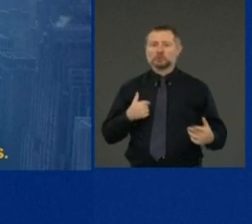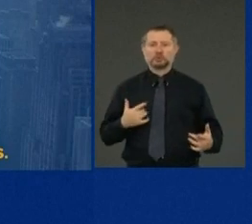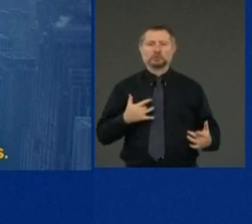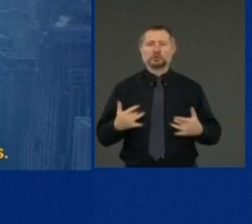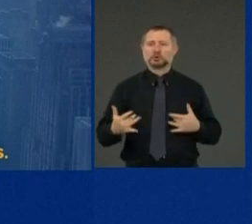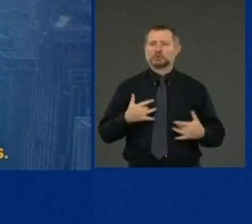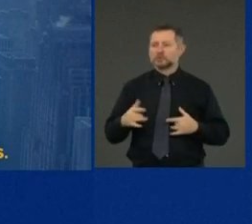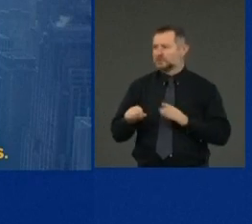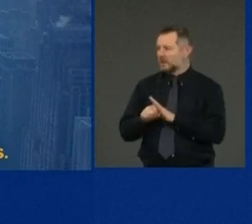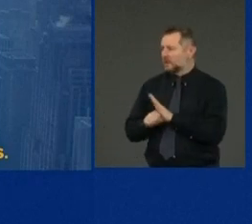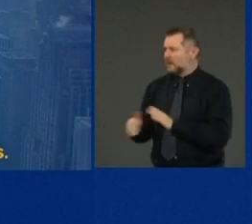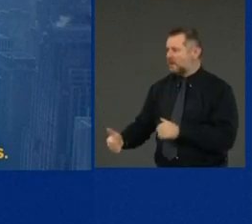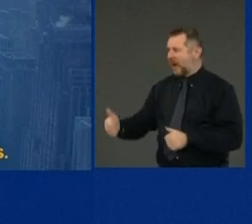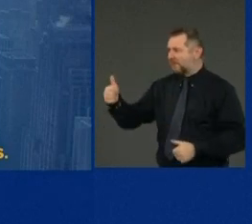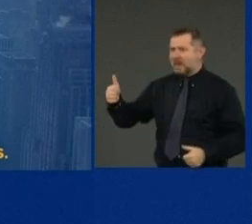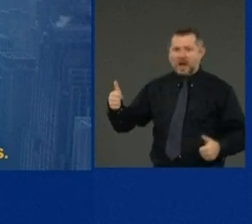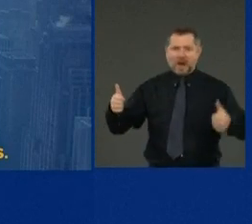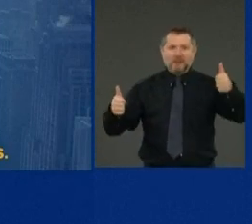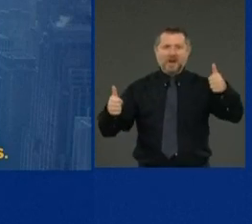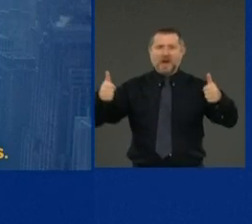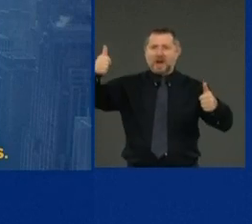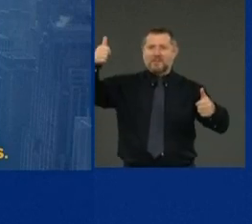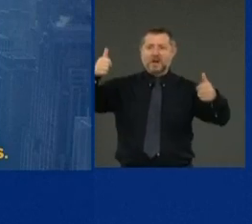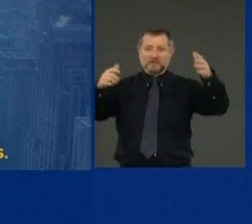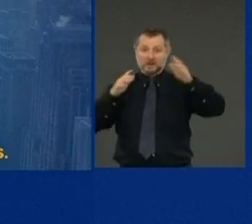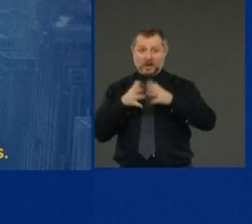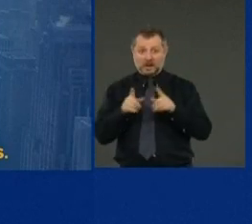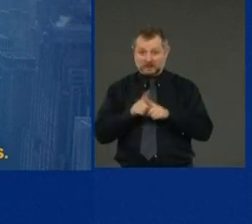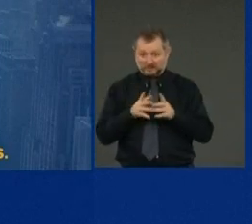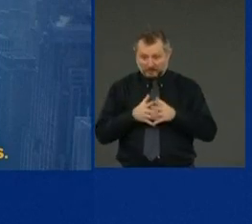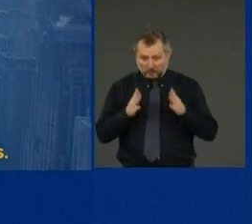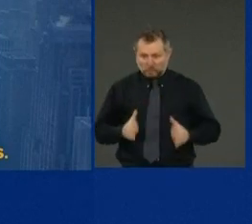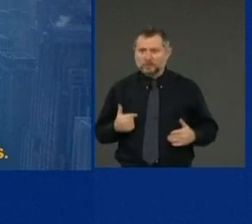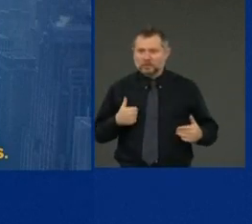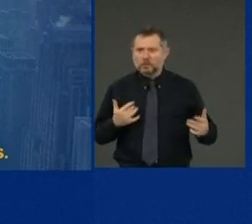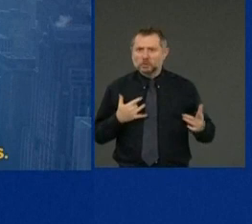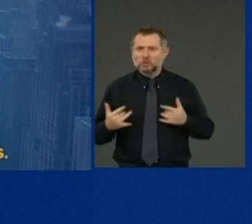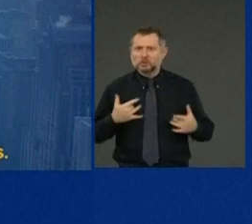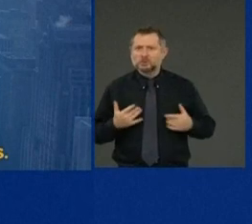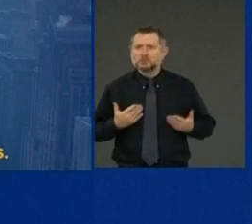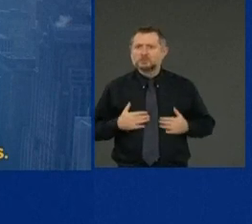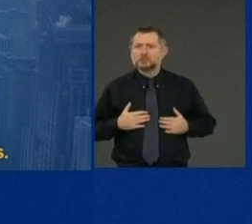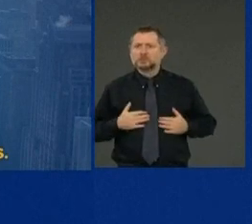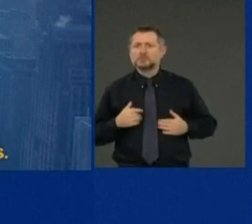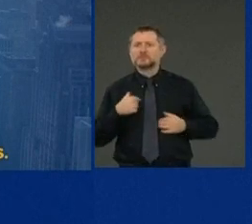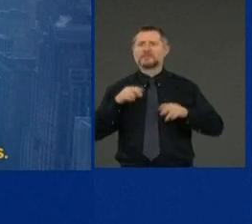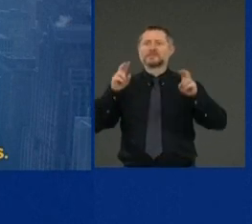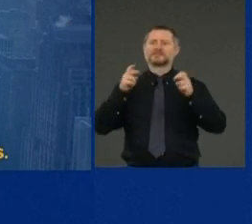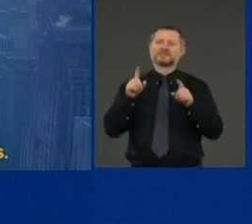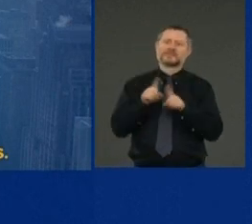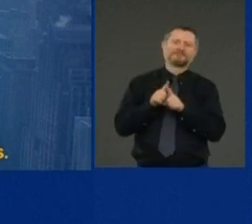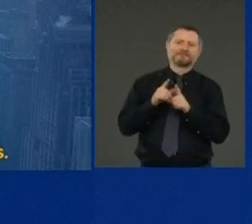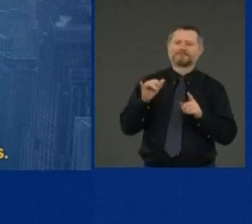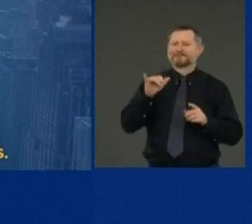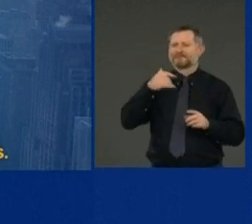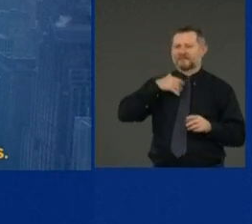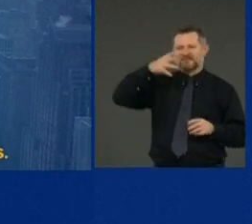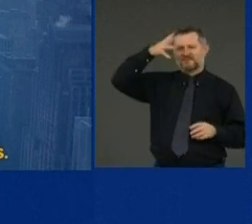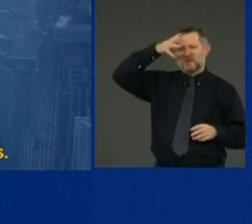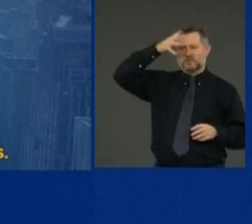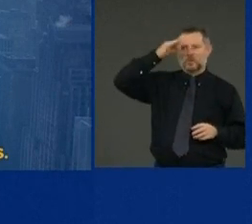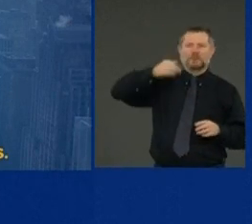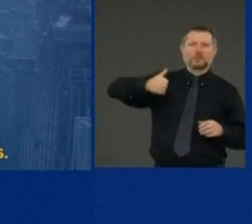Concerns me as an American. Also concerns me on a parochial level. because those people in those states may get on a